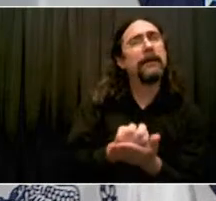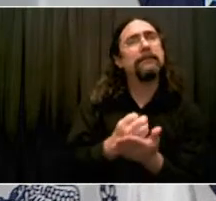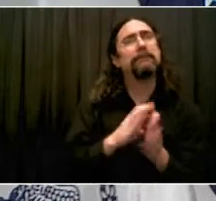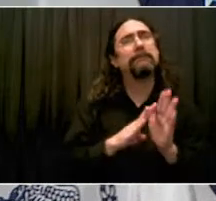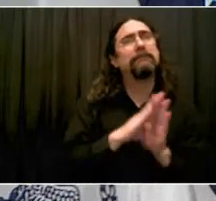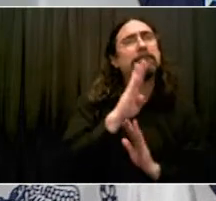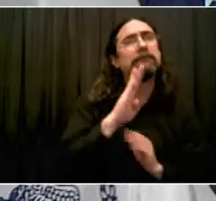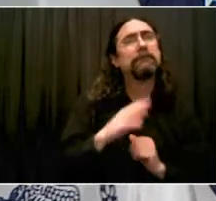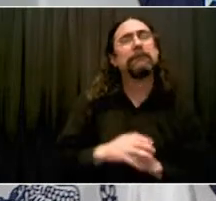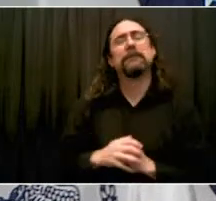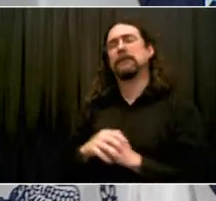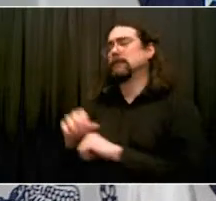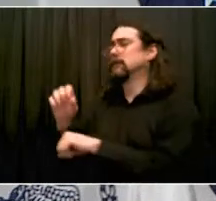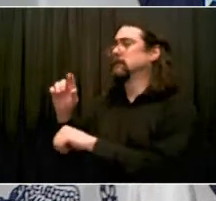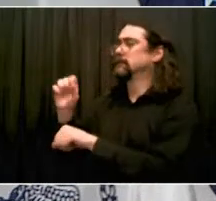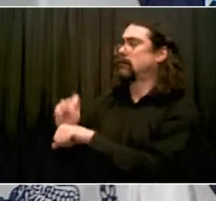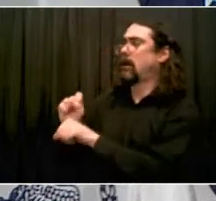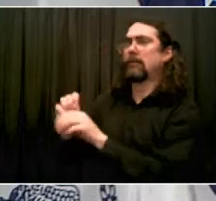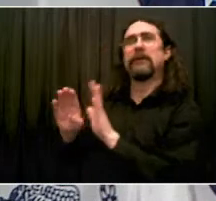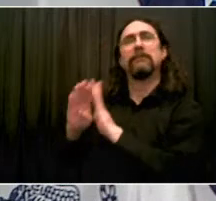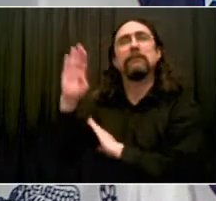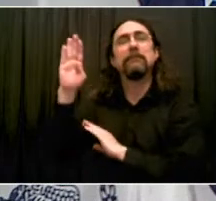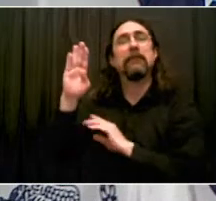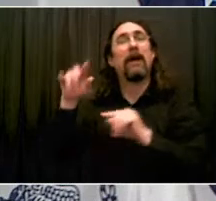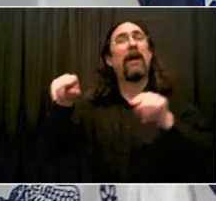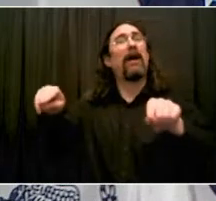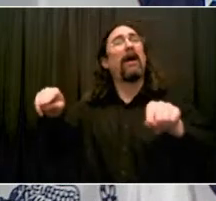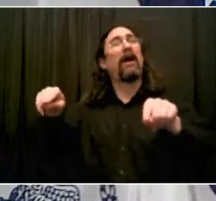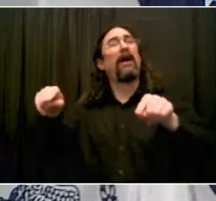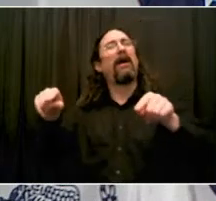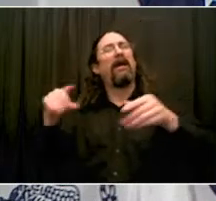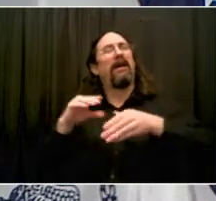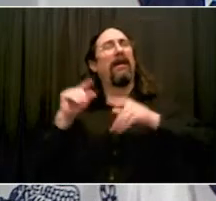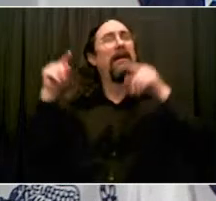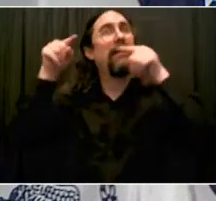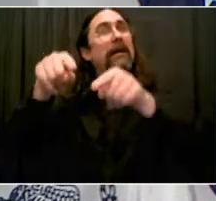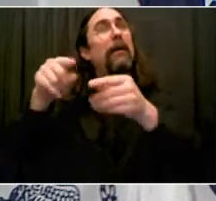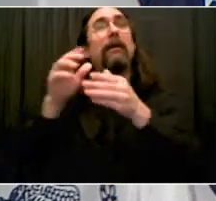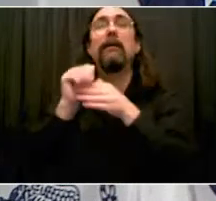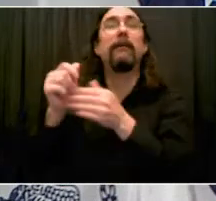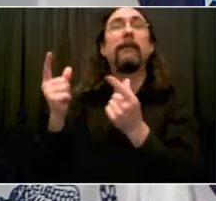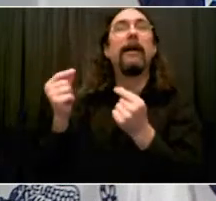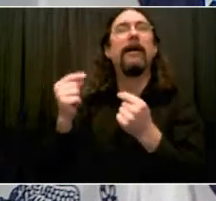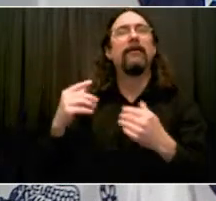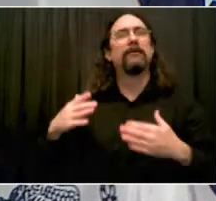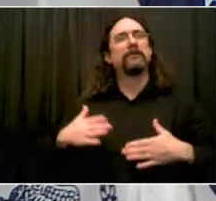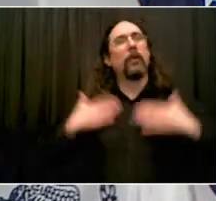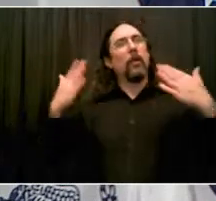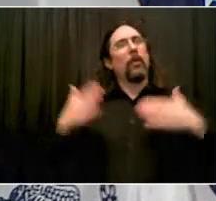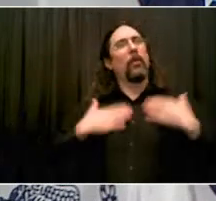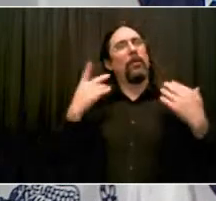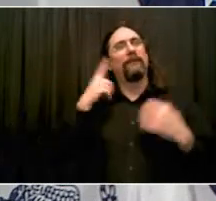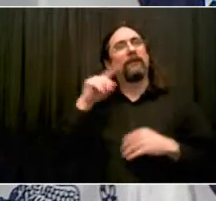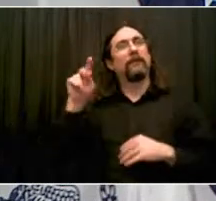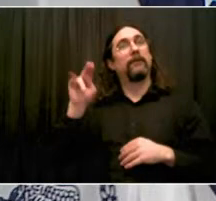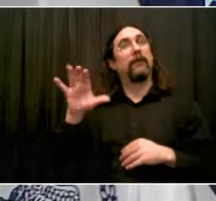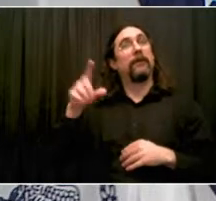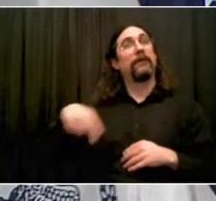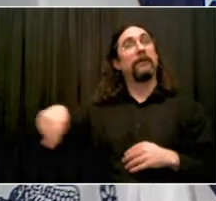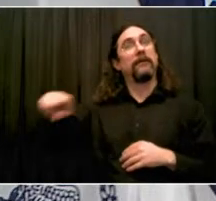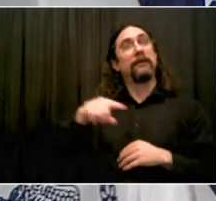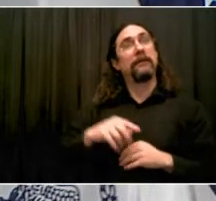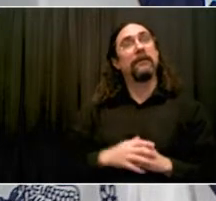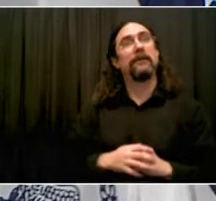to the 1980s when he created the iconic Union Square Cafe at a time when Union Square was a place that was